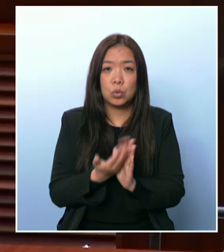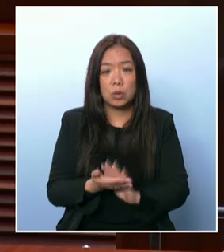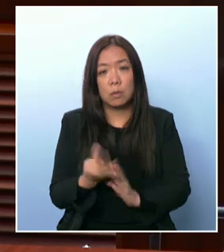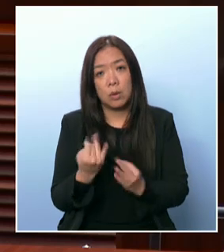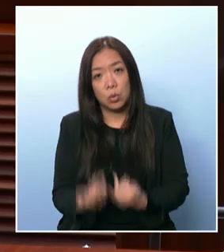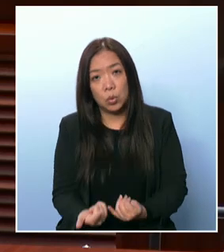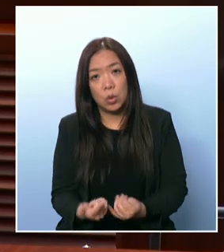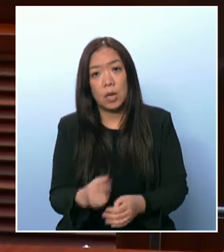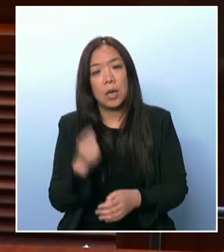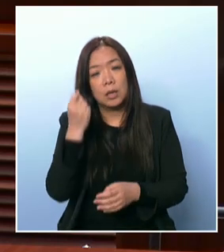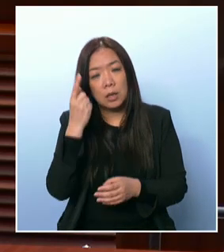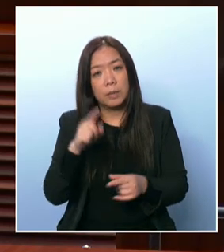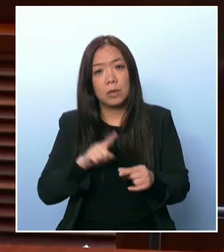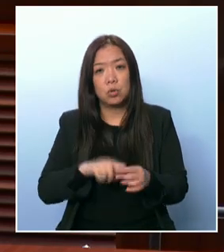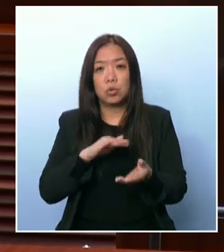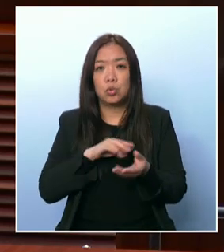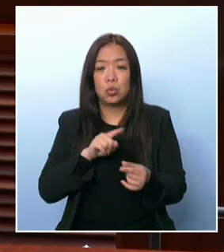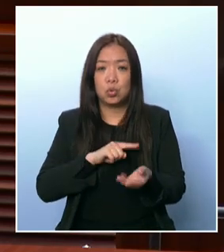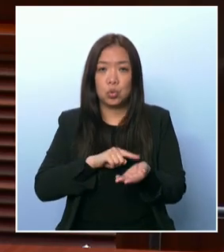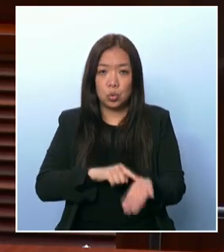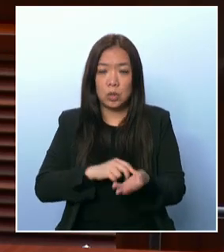done a great deal in